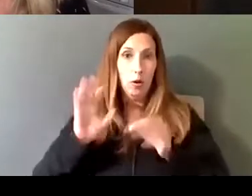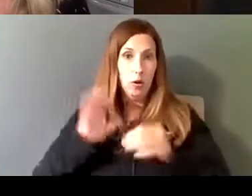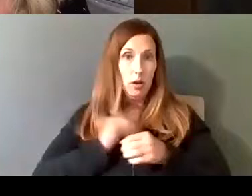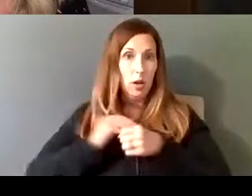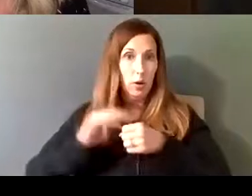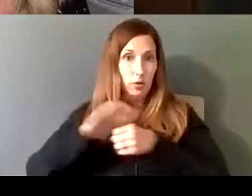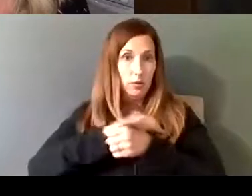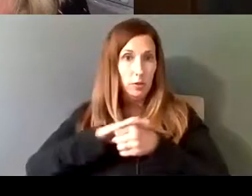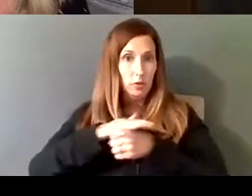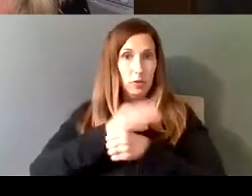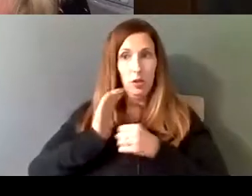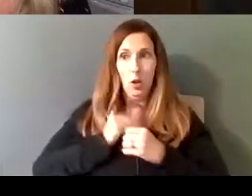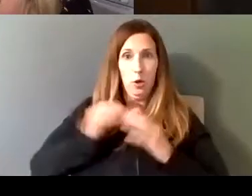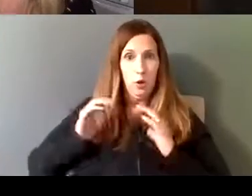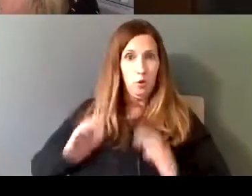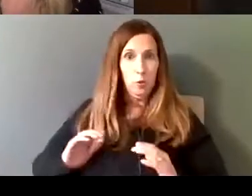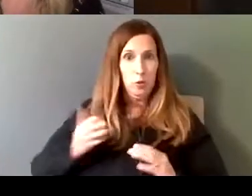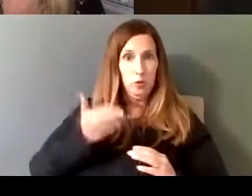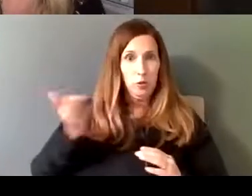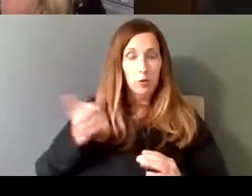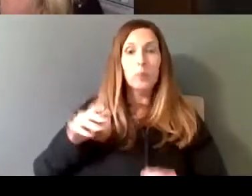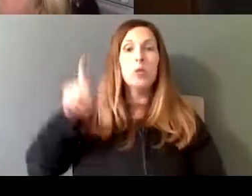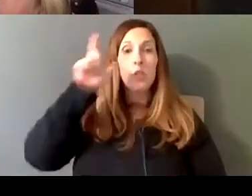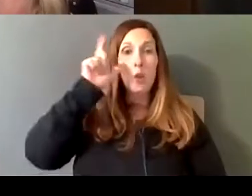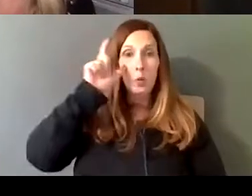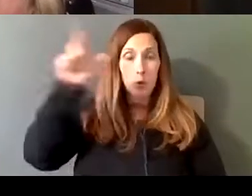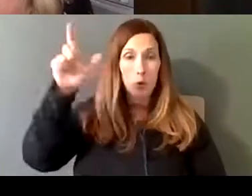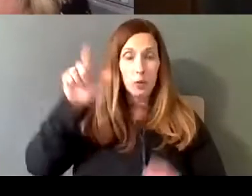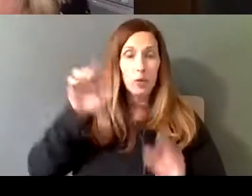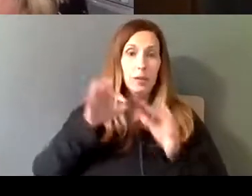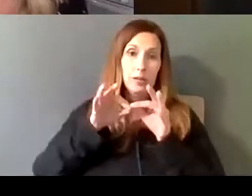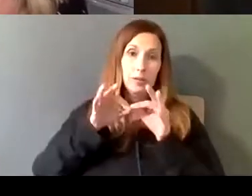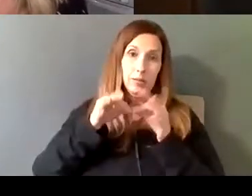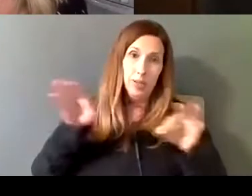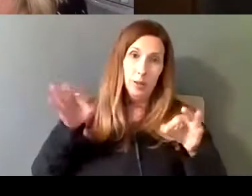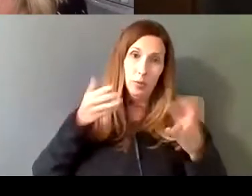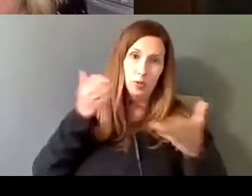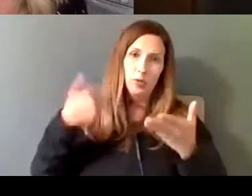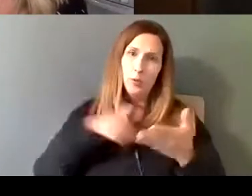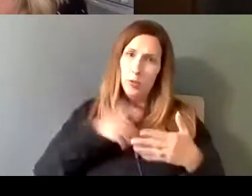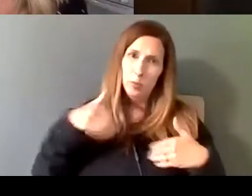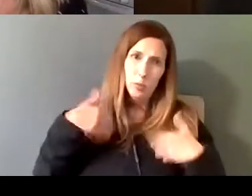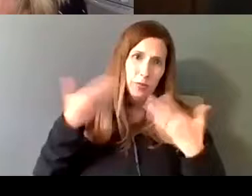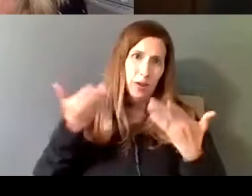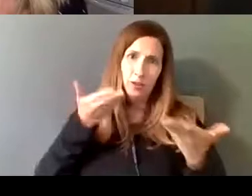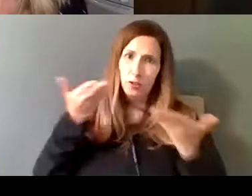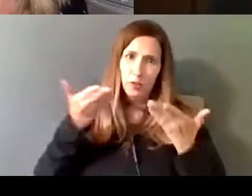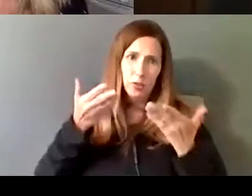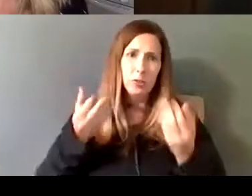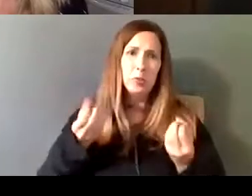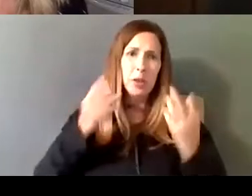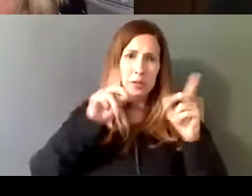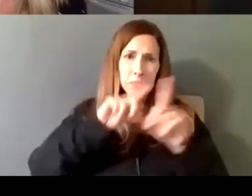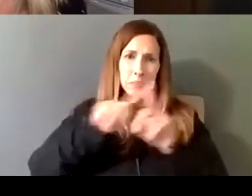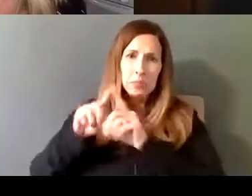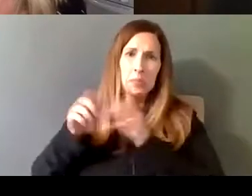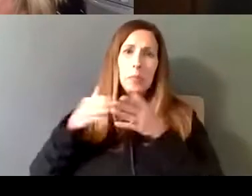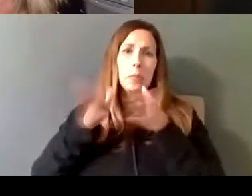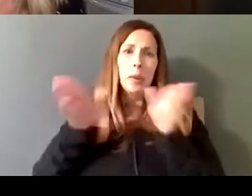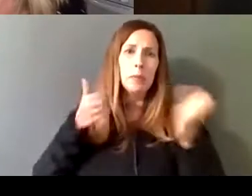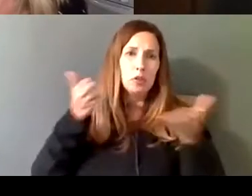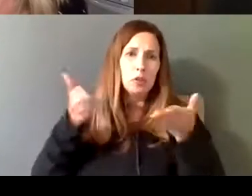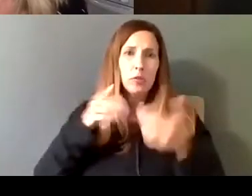your consumer base. So Luna, as a language service provider, we provide services to a lot of the public service institutions